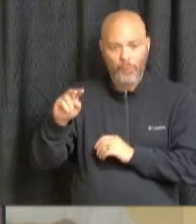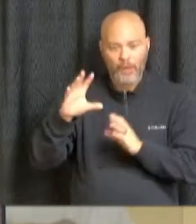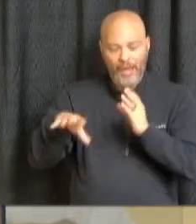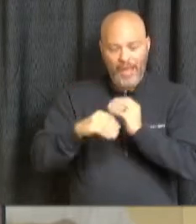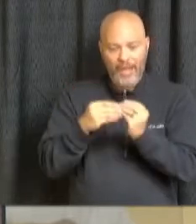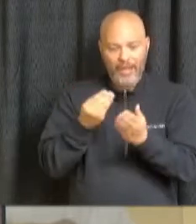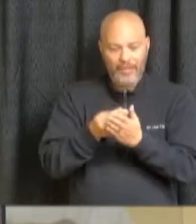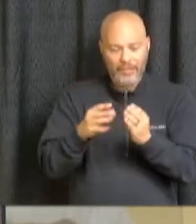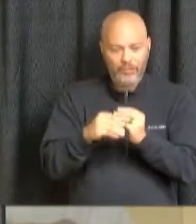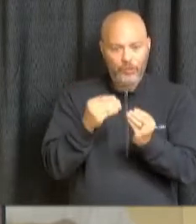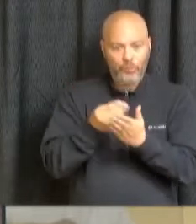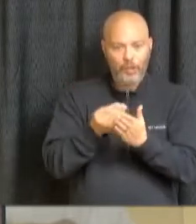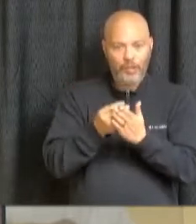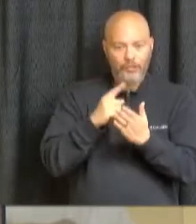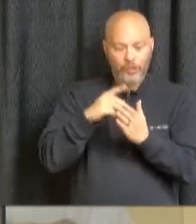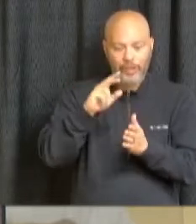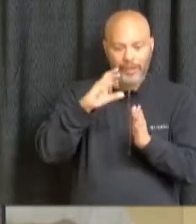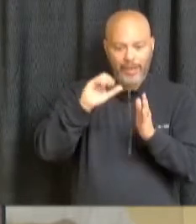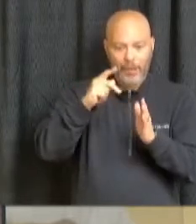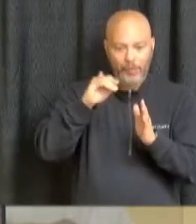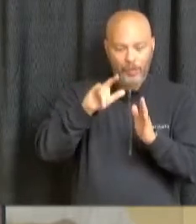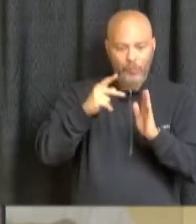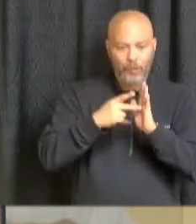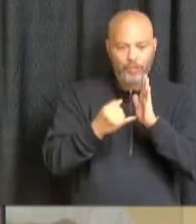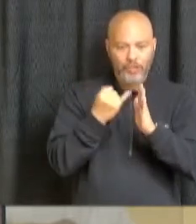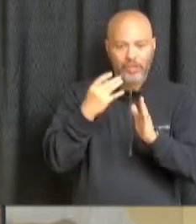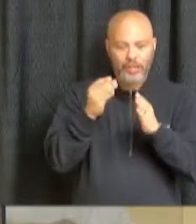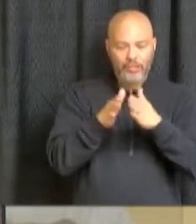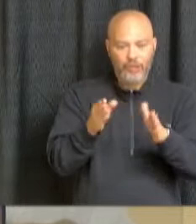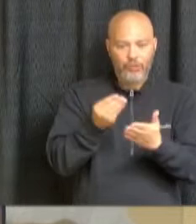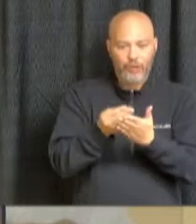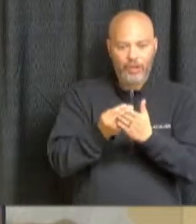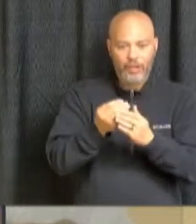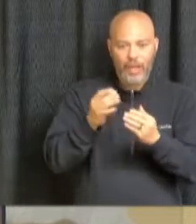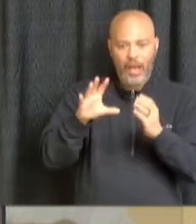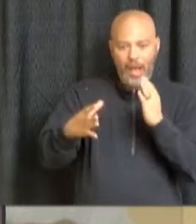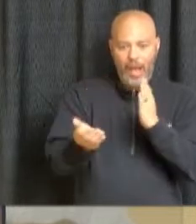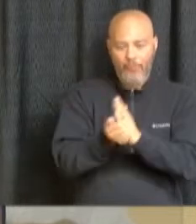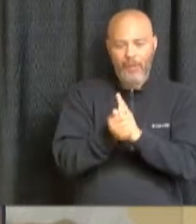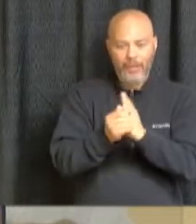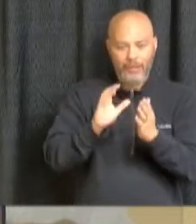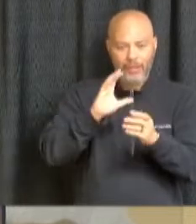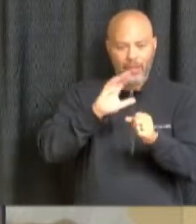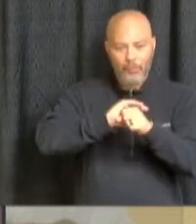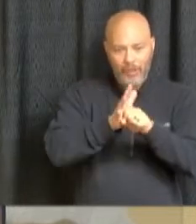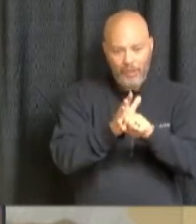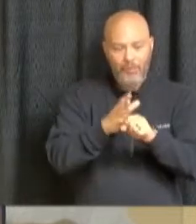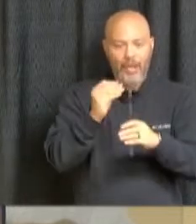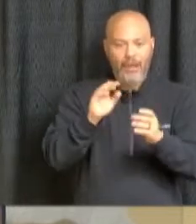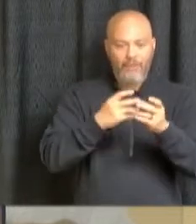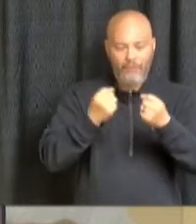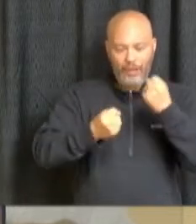add additional funding to the Capital Projects Fund and General Fund, amend the Pandemic Relief Fund and the Vehicle